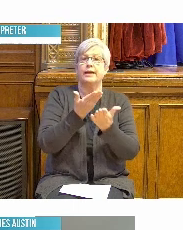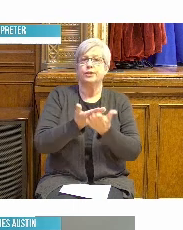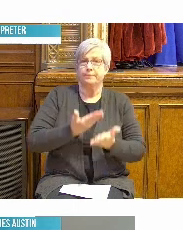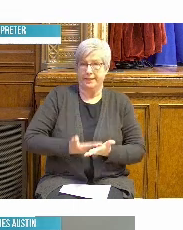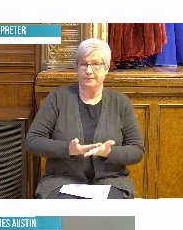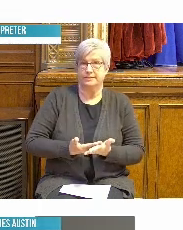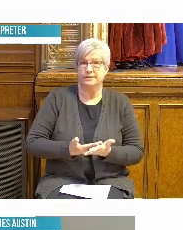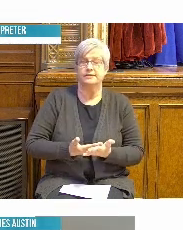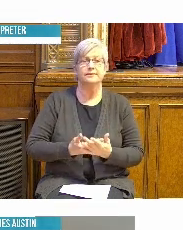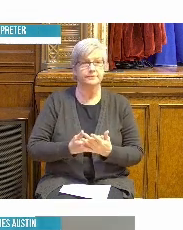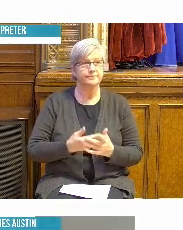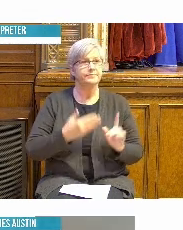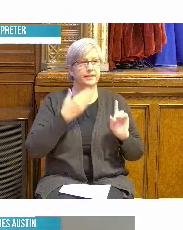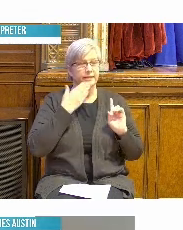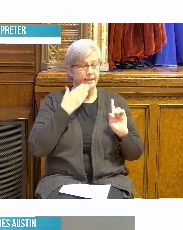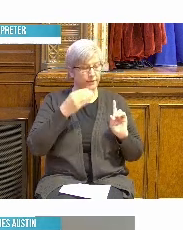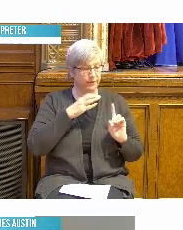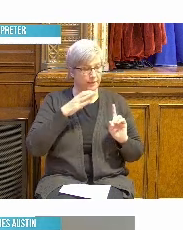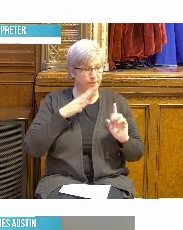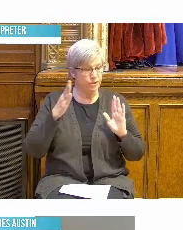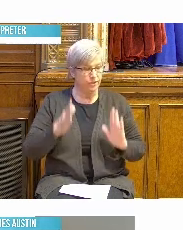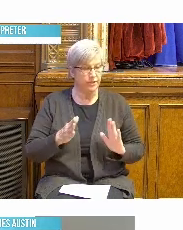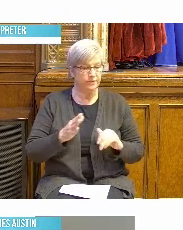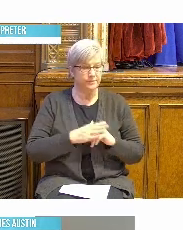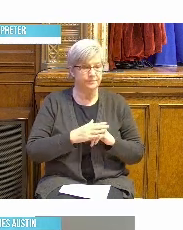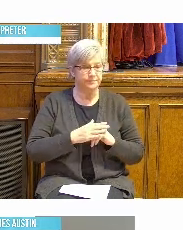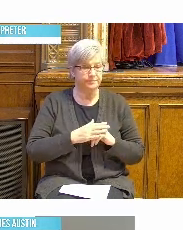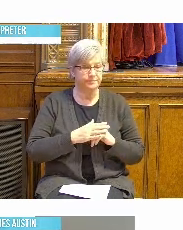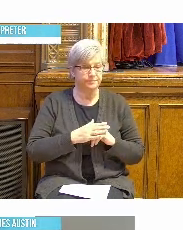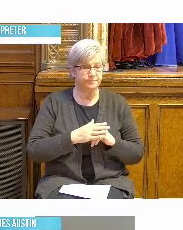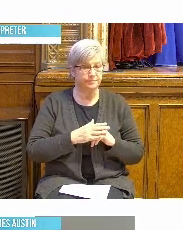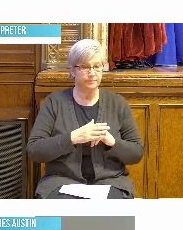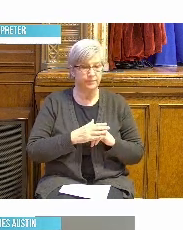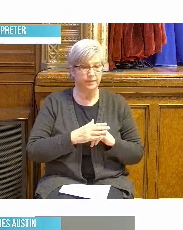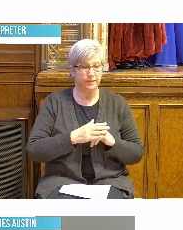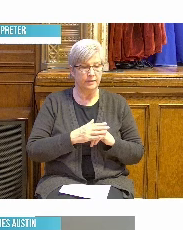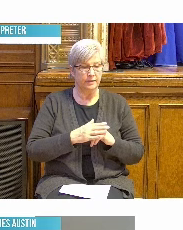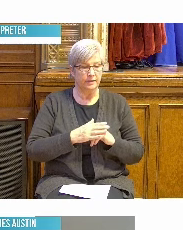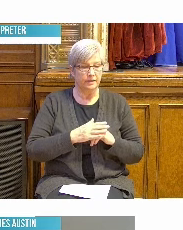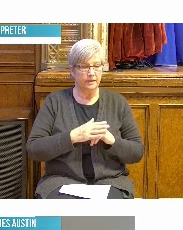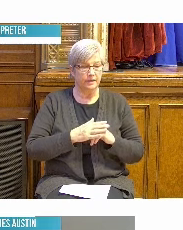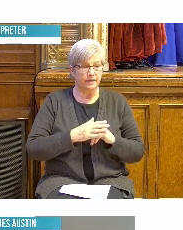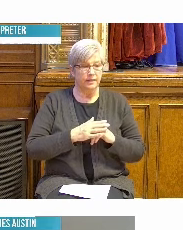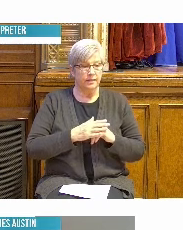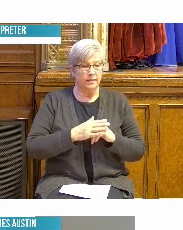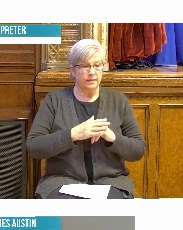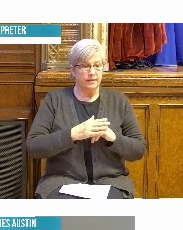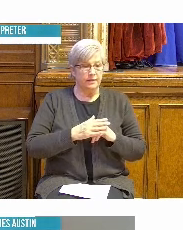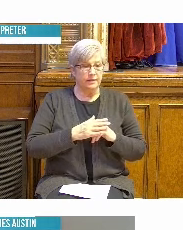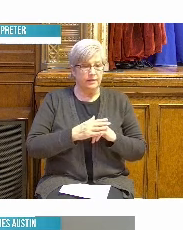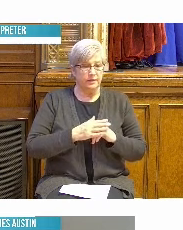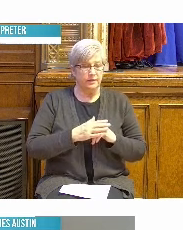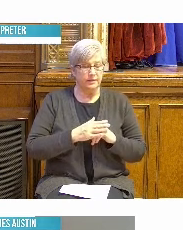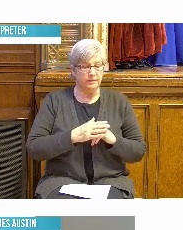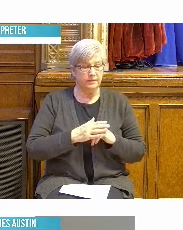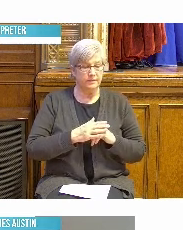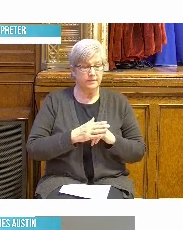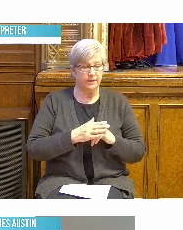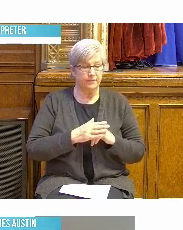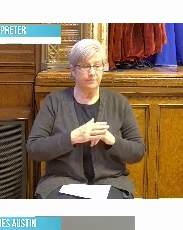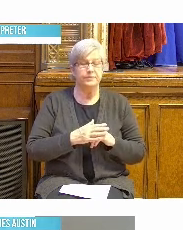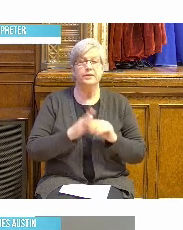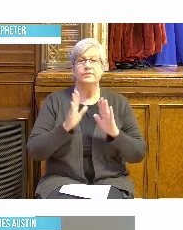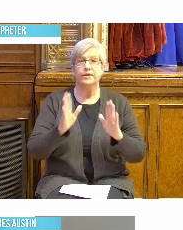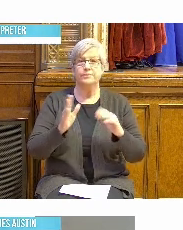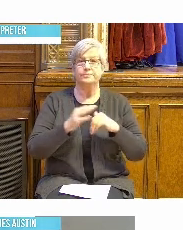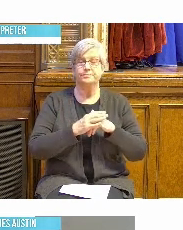narrative. Thank you, Commissioner. Recognizing that we are moving at a pace